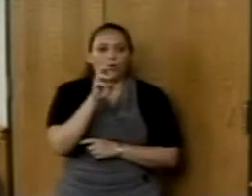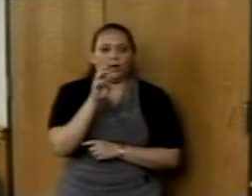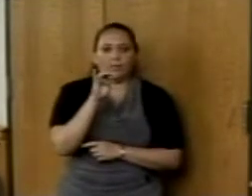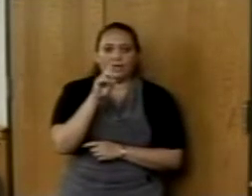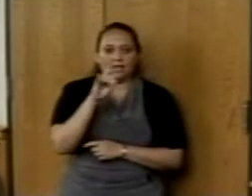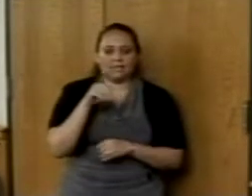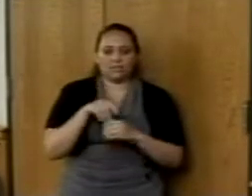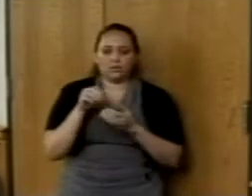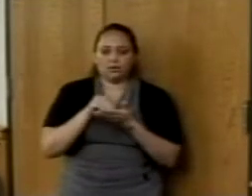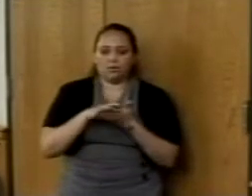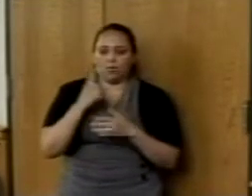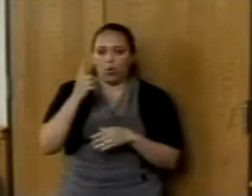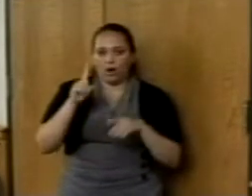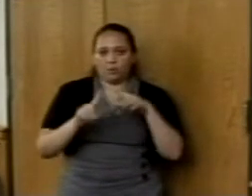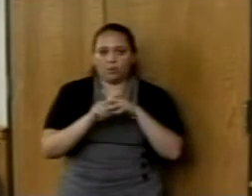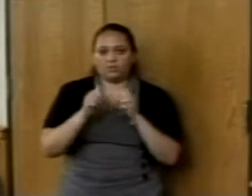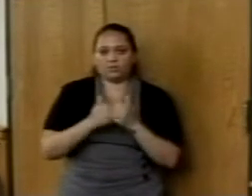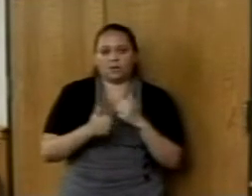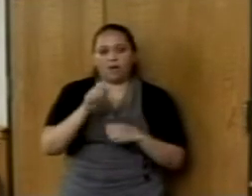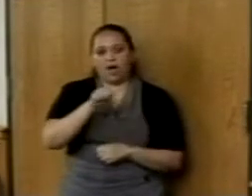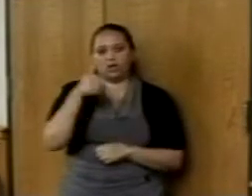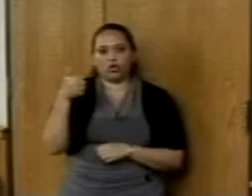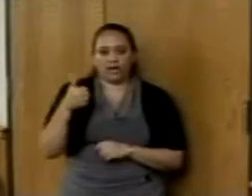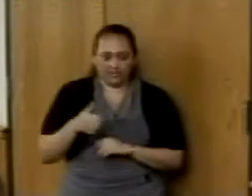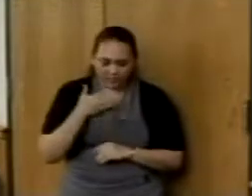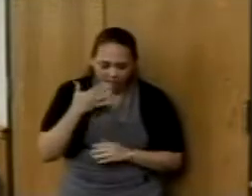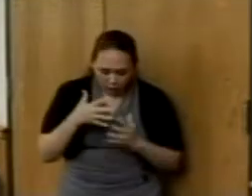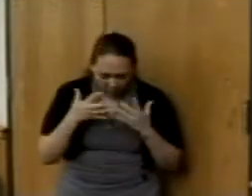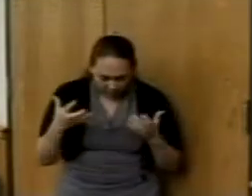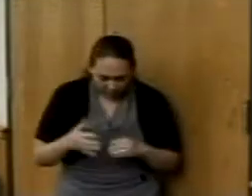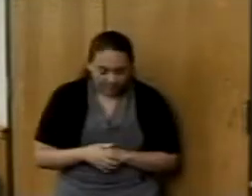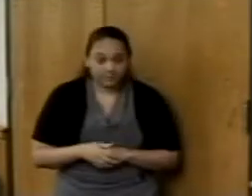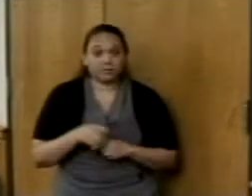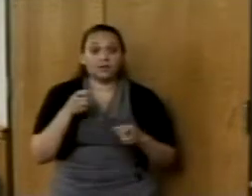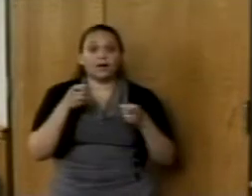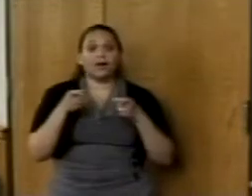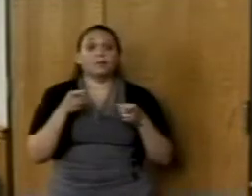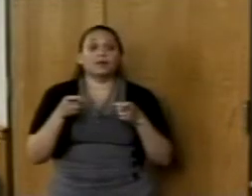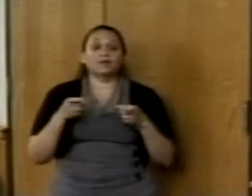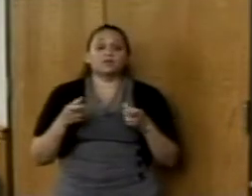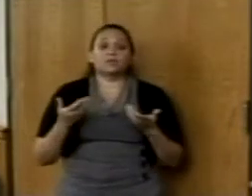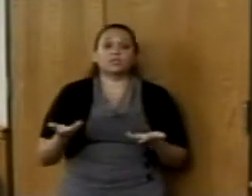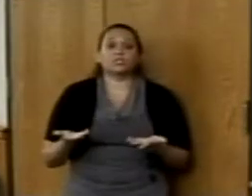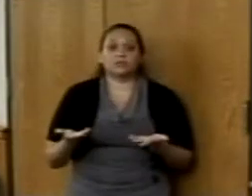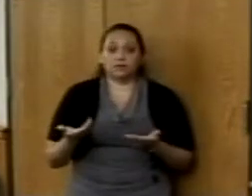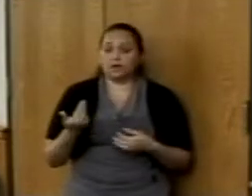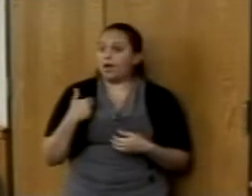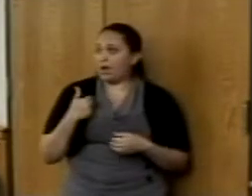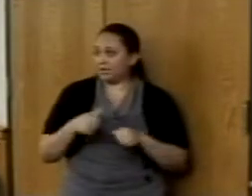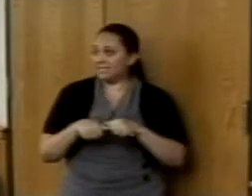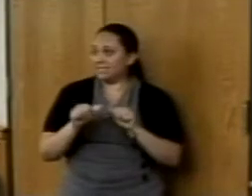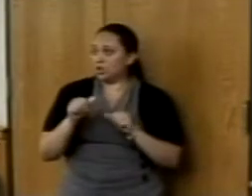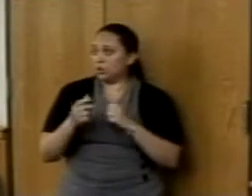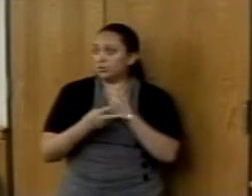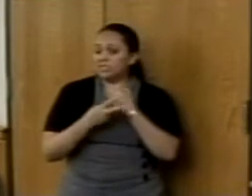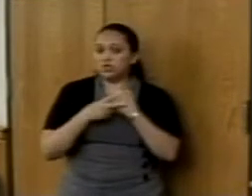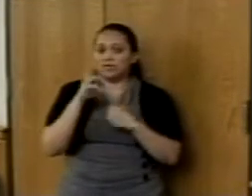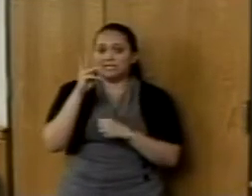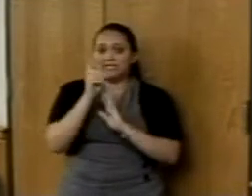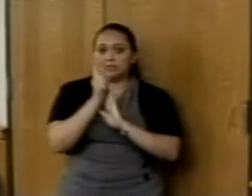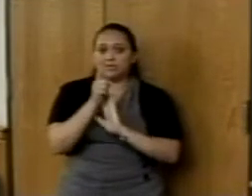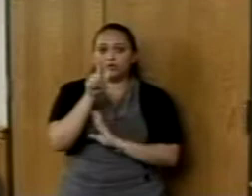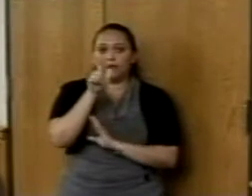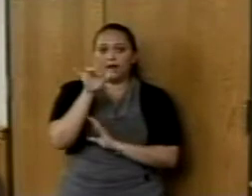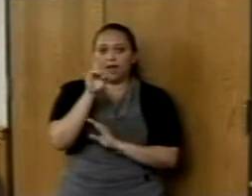or come up with some alternative. Thank you very much. The administration has still reserved 6 minutes and